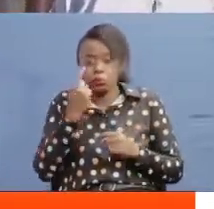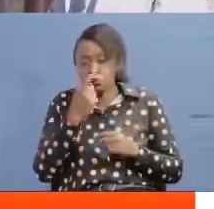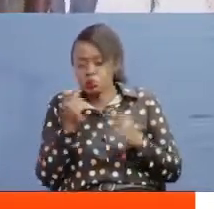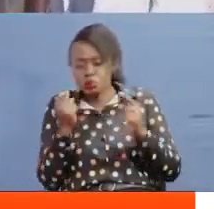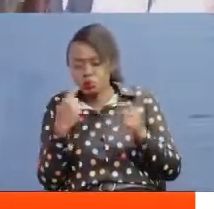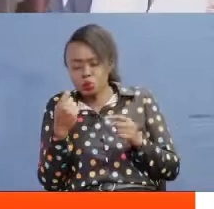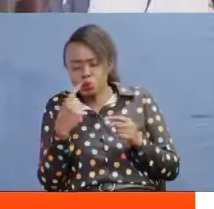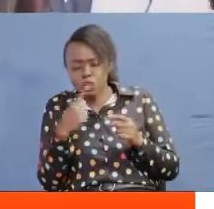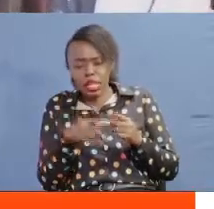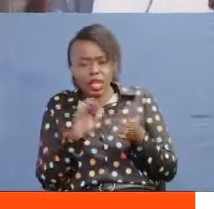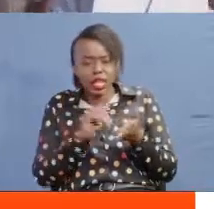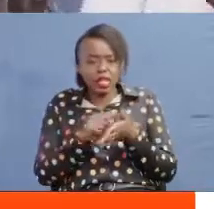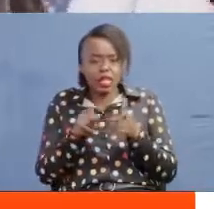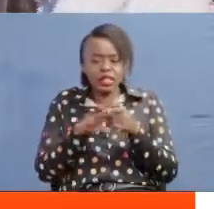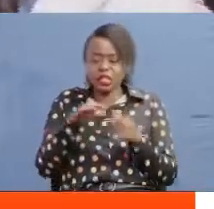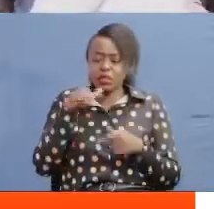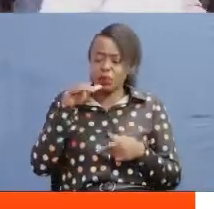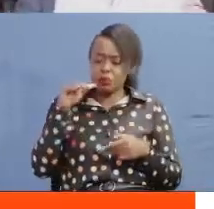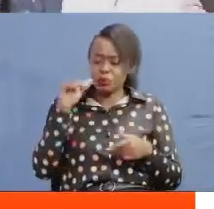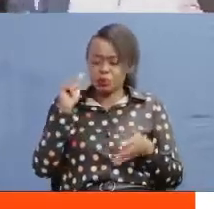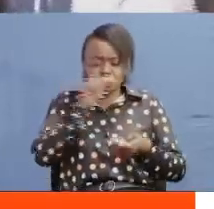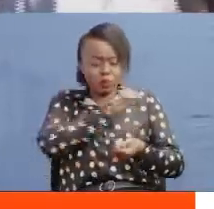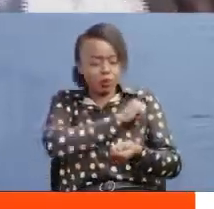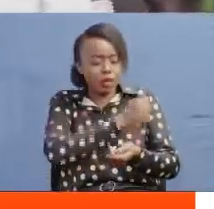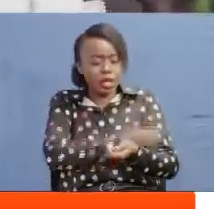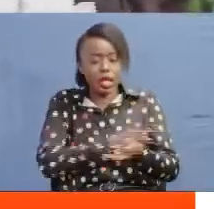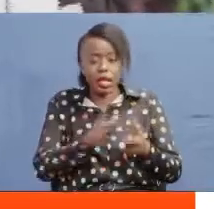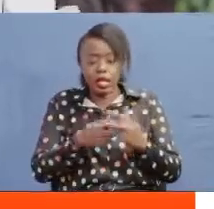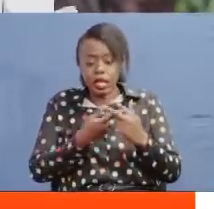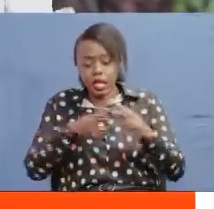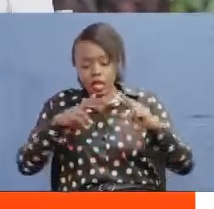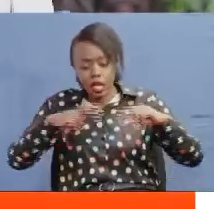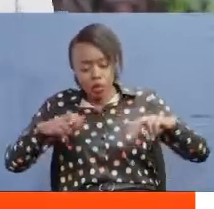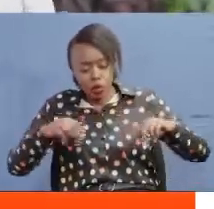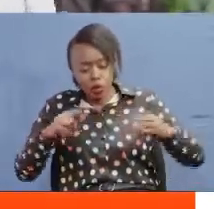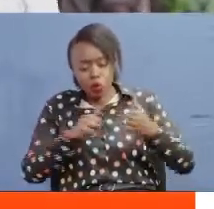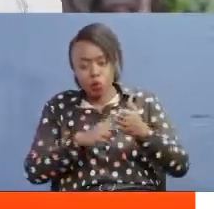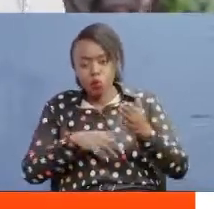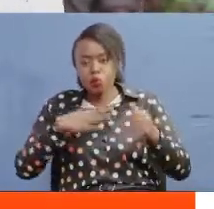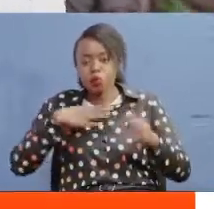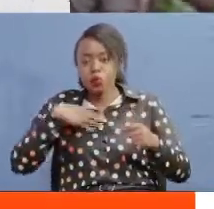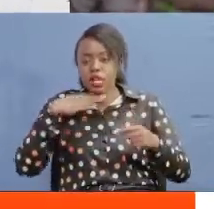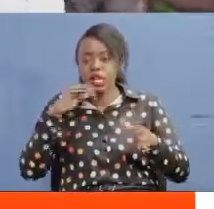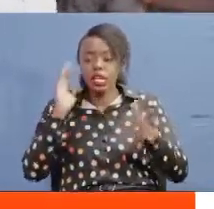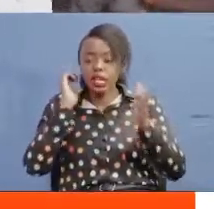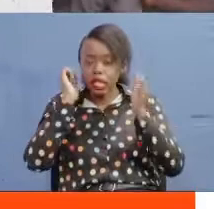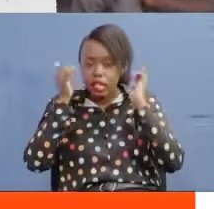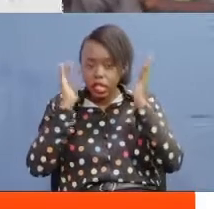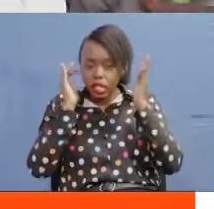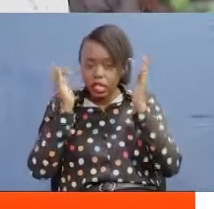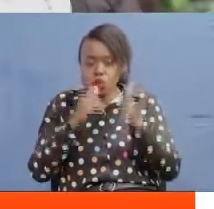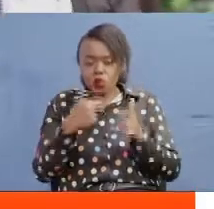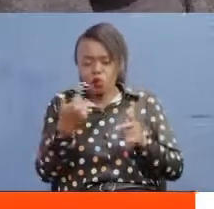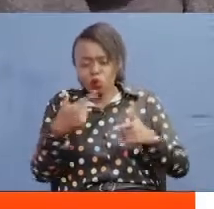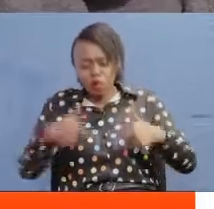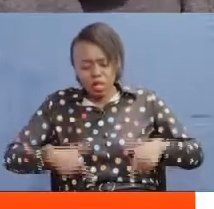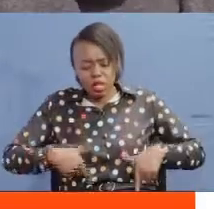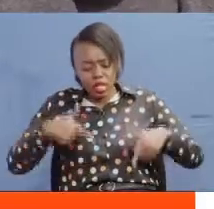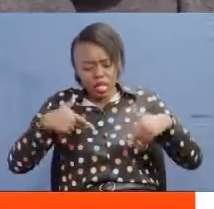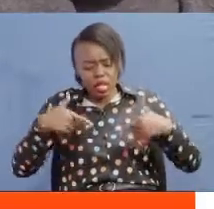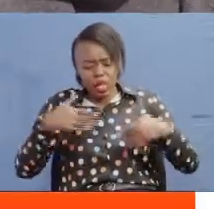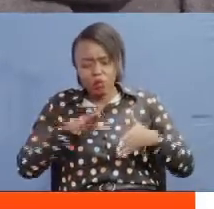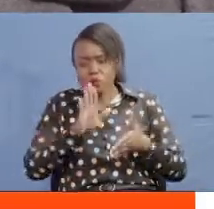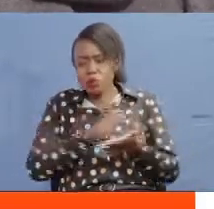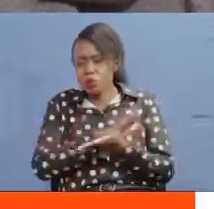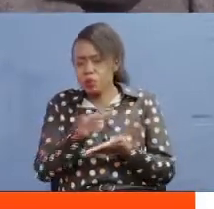and they are appealing to the authorities to keenly investigate what might have killed their cows, which are their only source of livelihood.